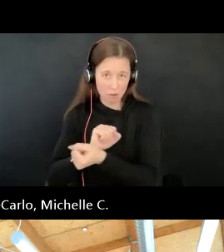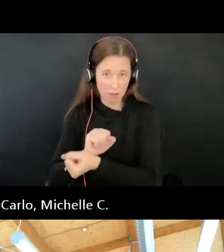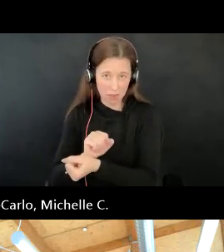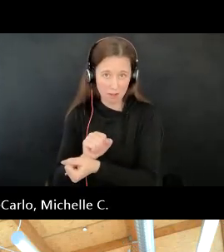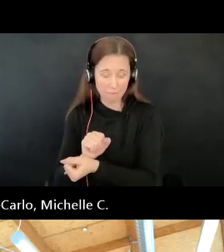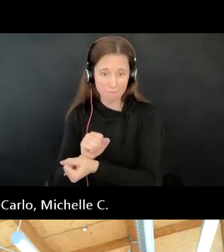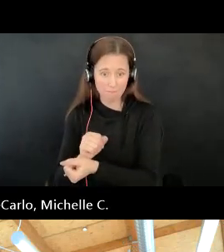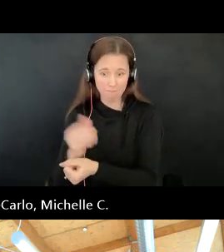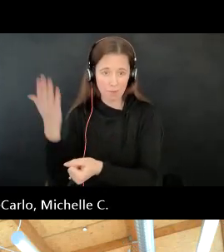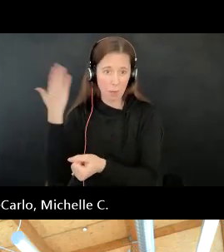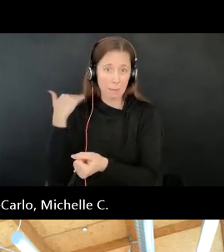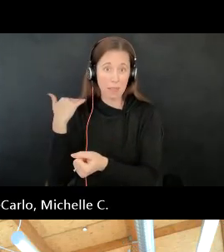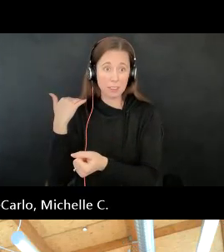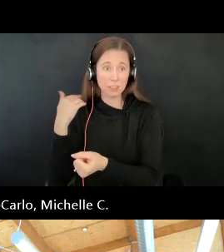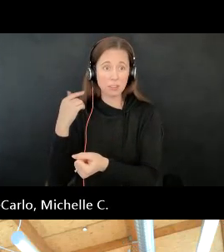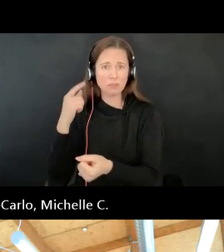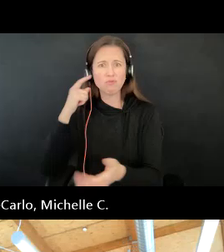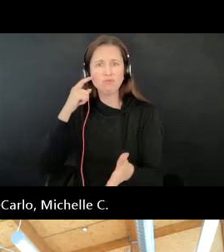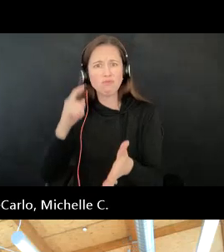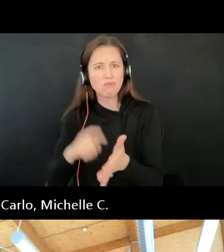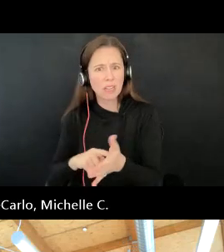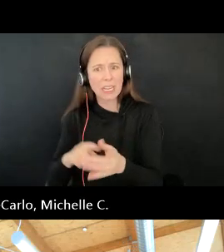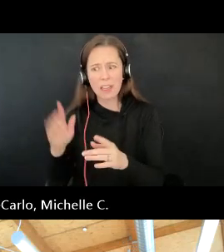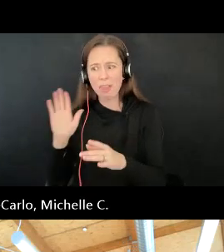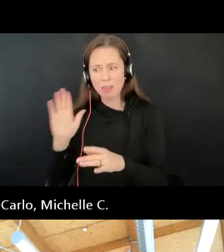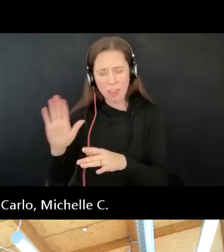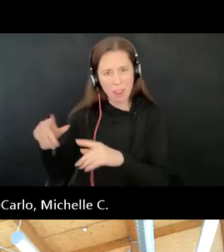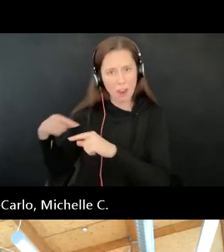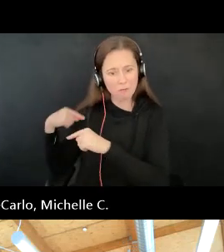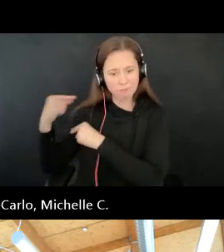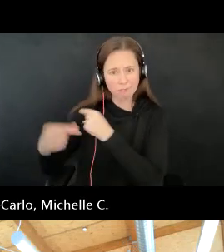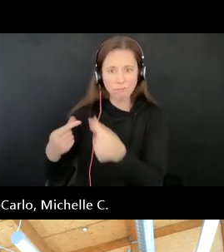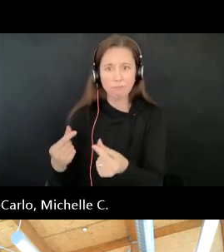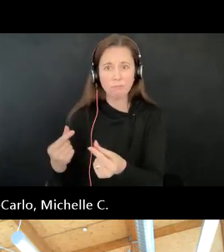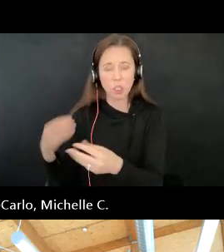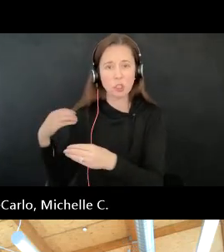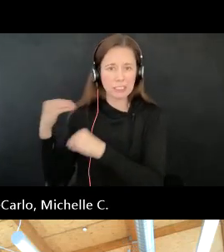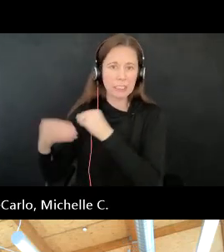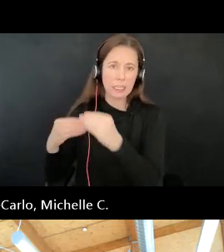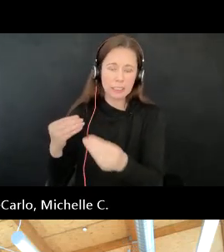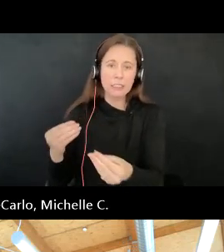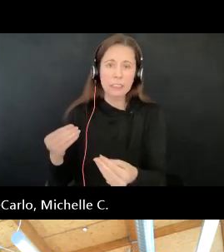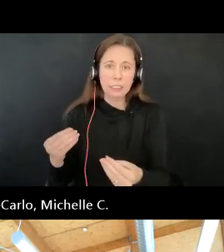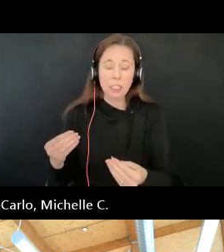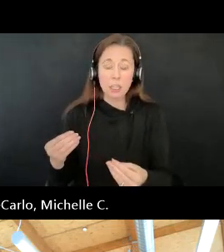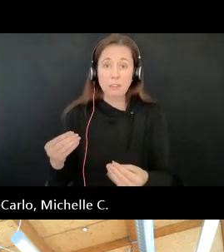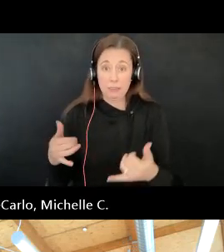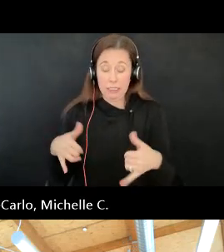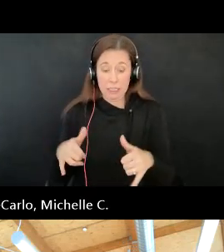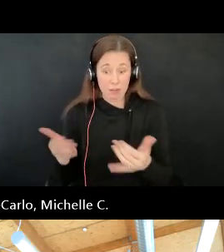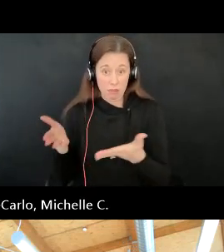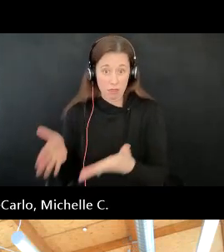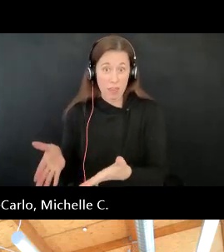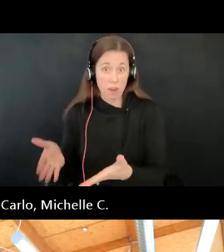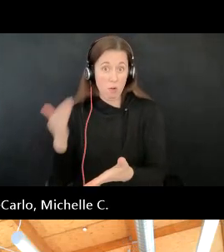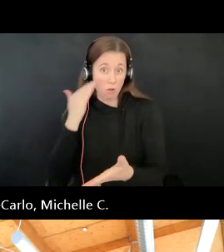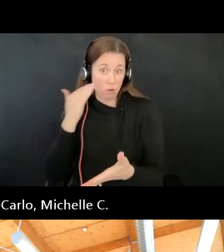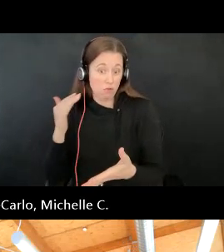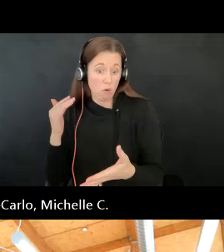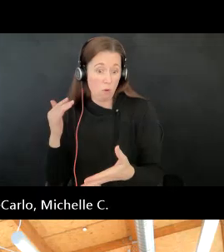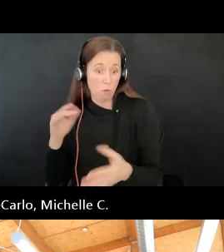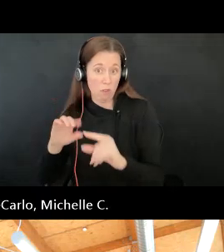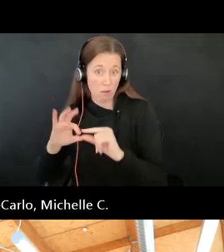those descendants of the enslaved, as well as the white Upshurs who still exist and are still aware of their family ties to